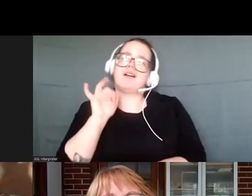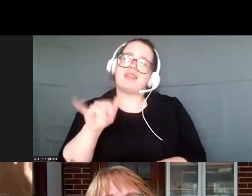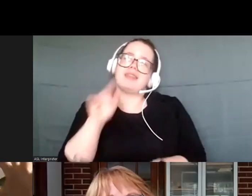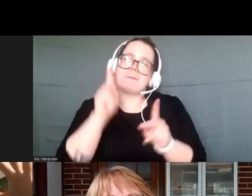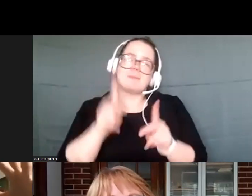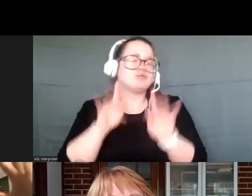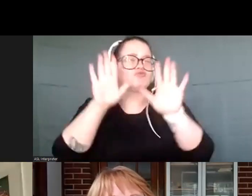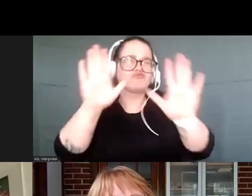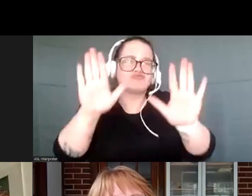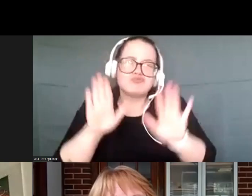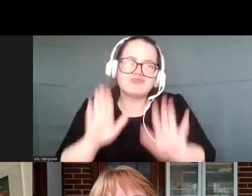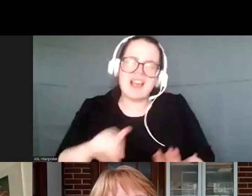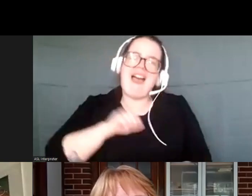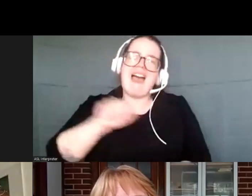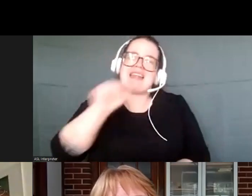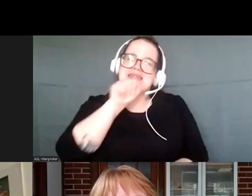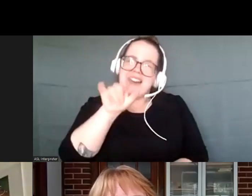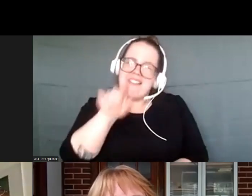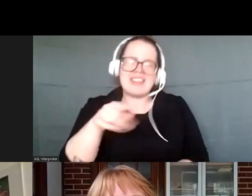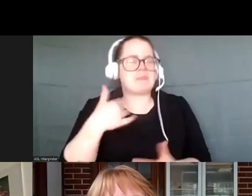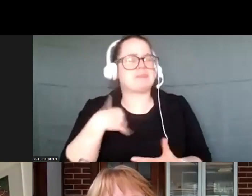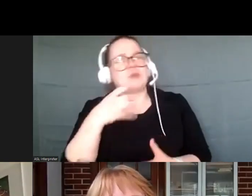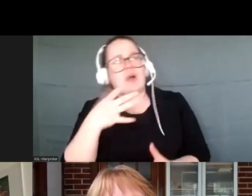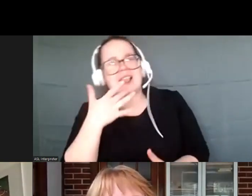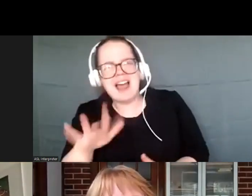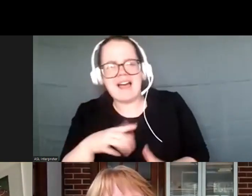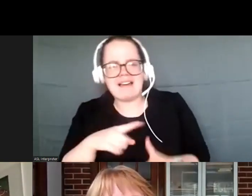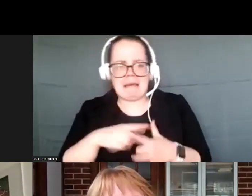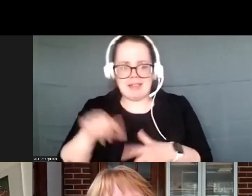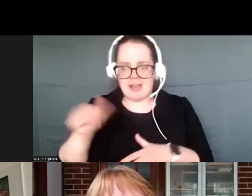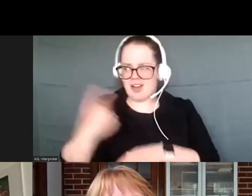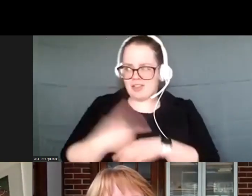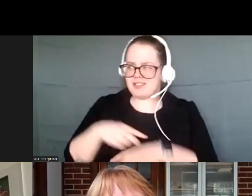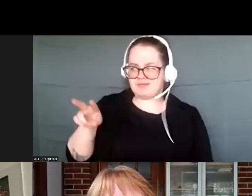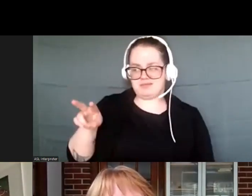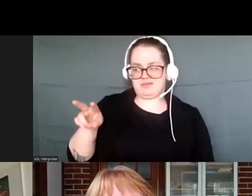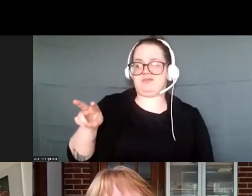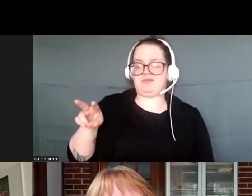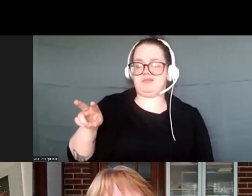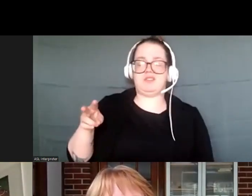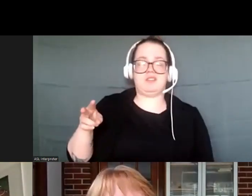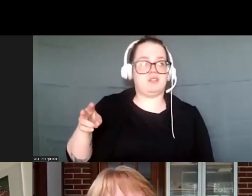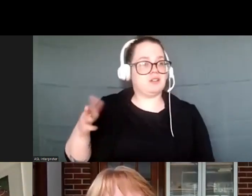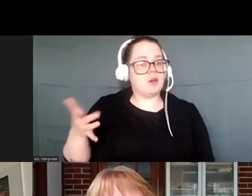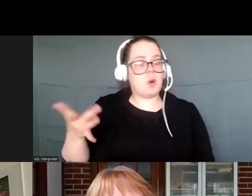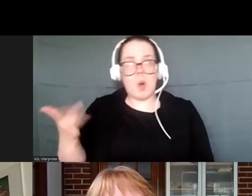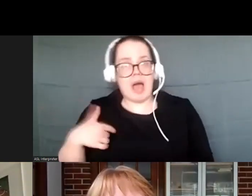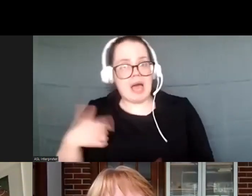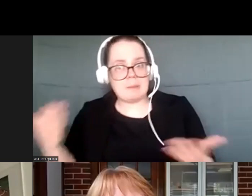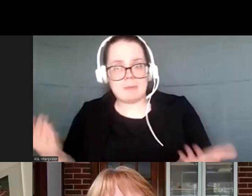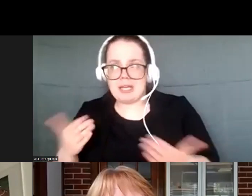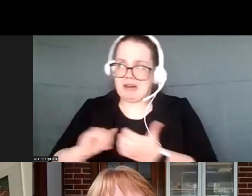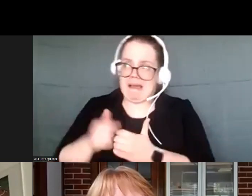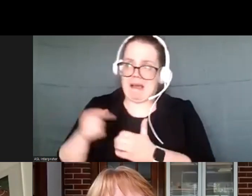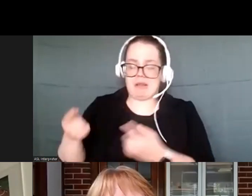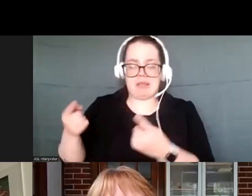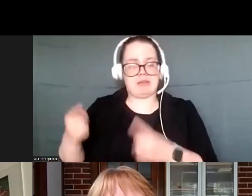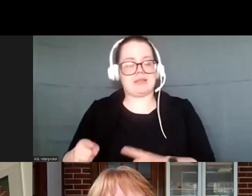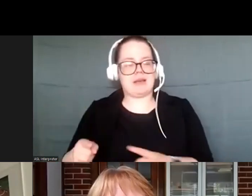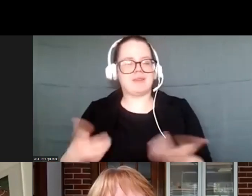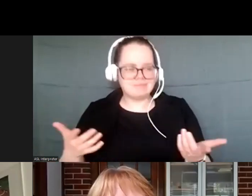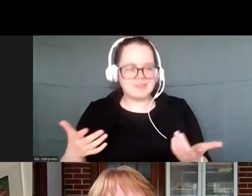say, how in the world did I get here? Yeah. You're committed to the